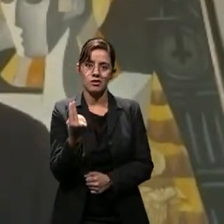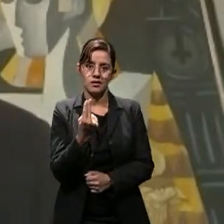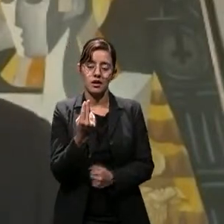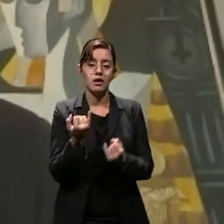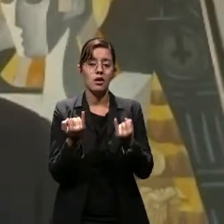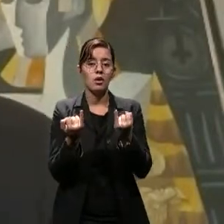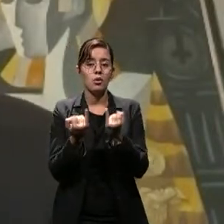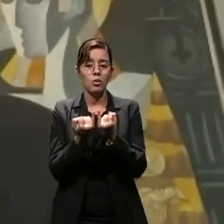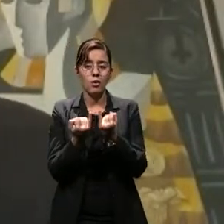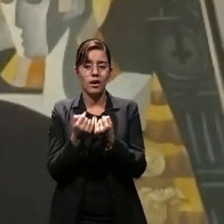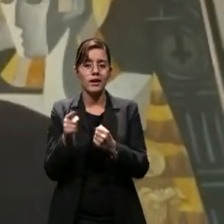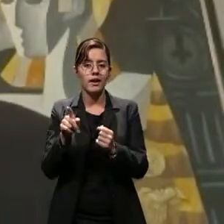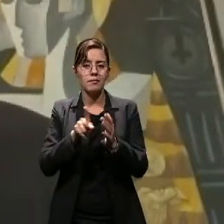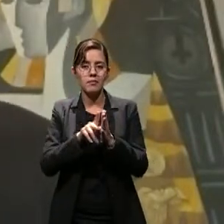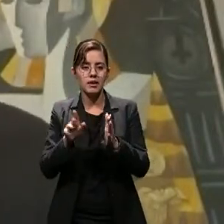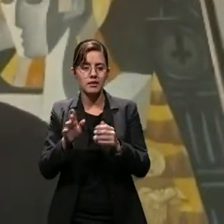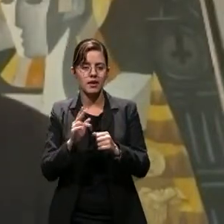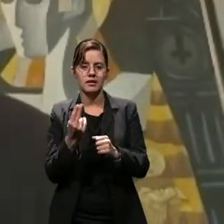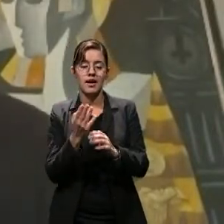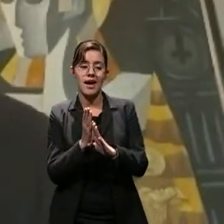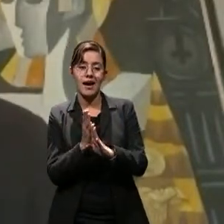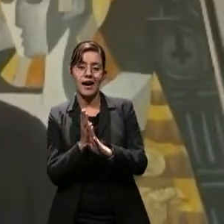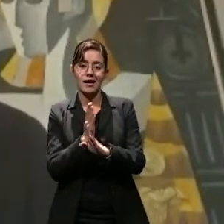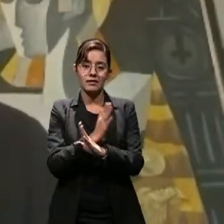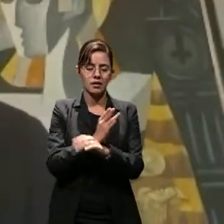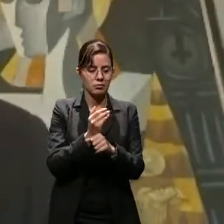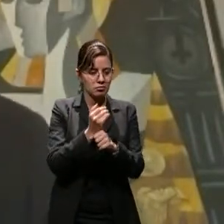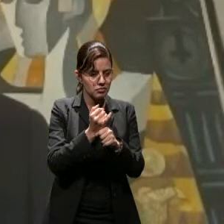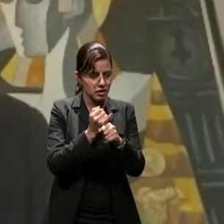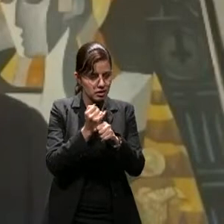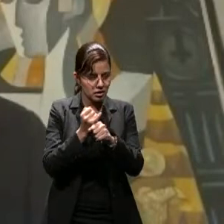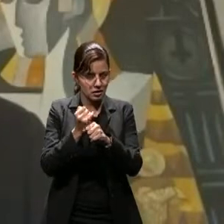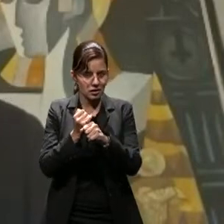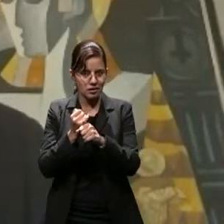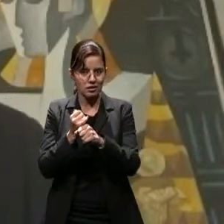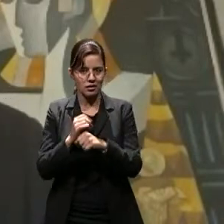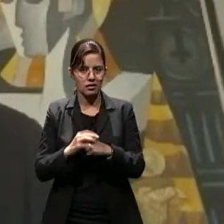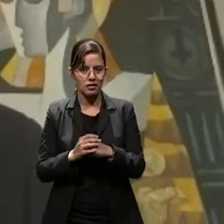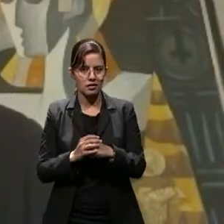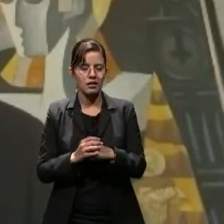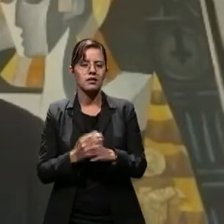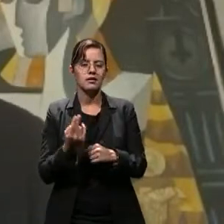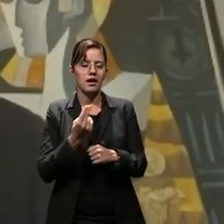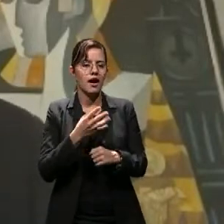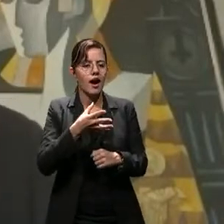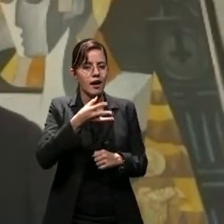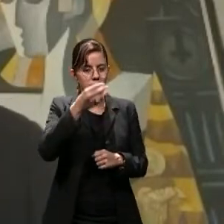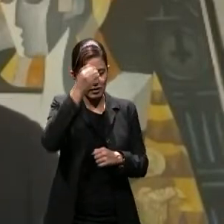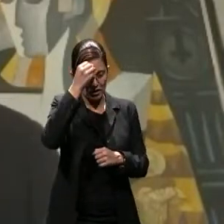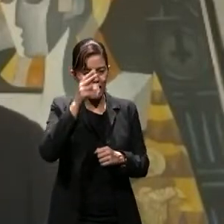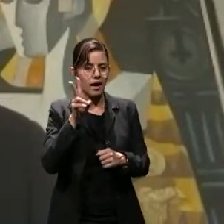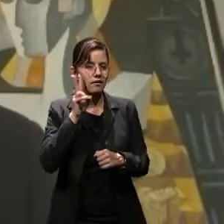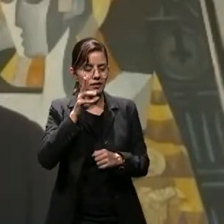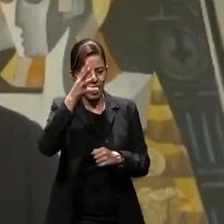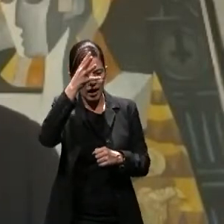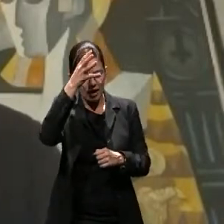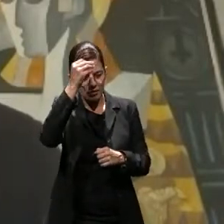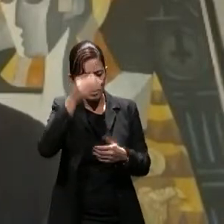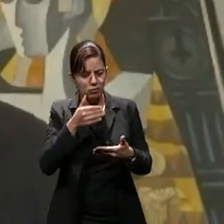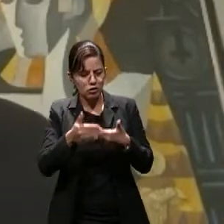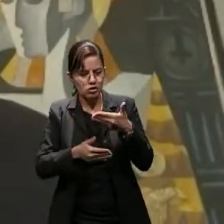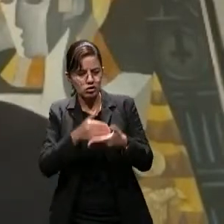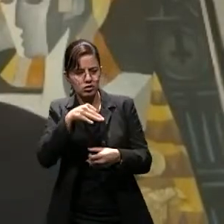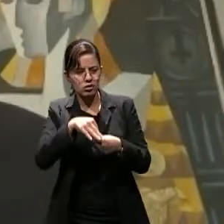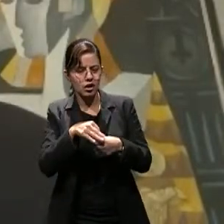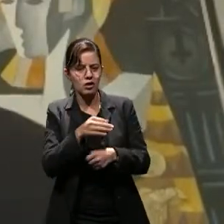And get previous information, not wait later for the answer. They have to get previous information, learn about the electoral process, understand